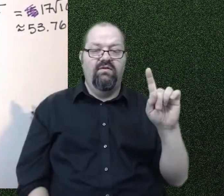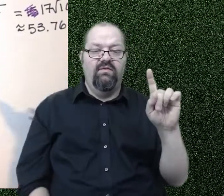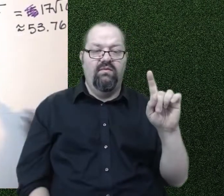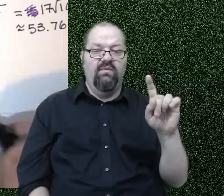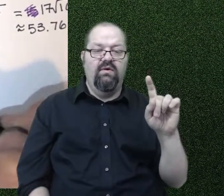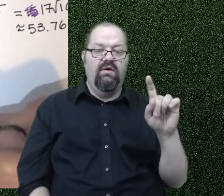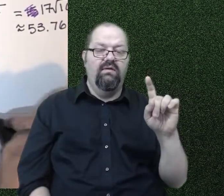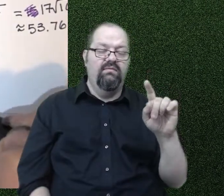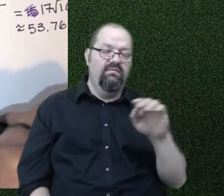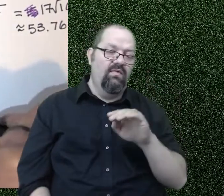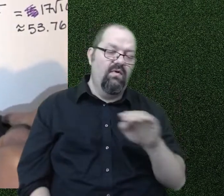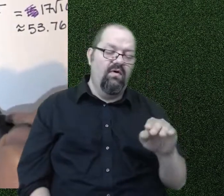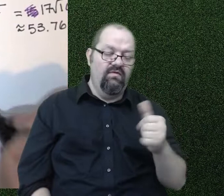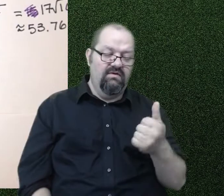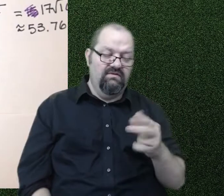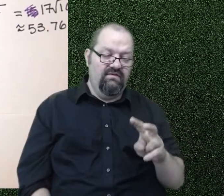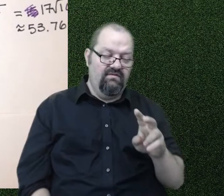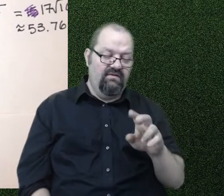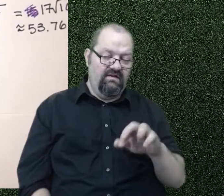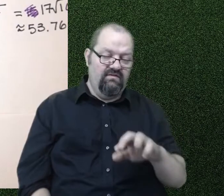square root of 10.